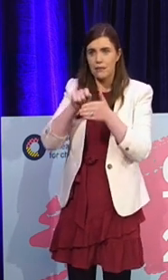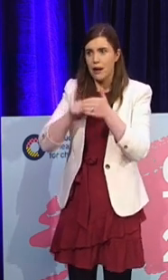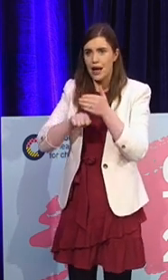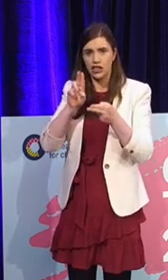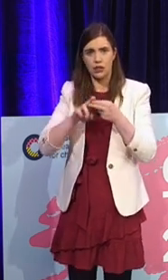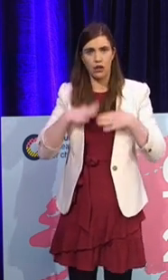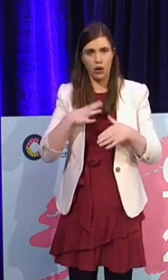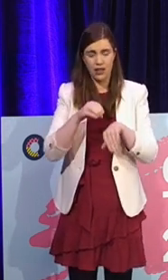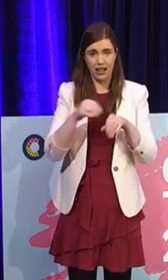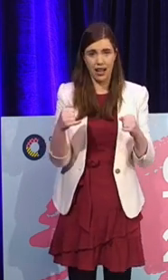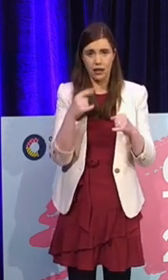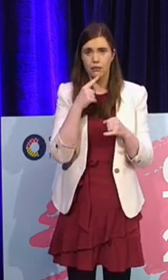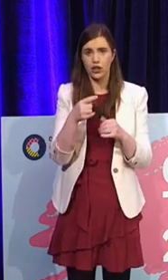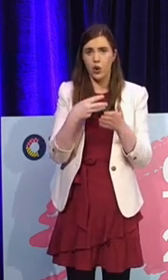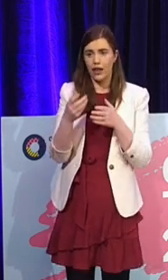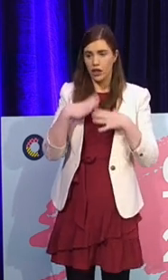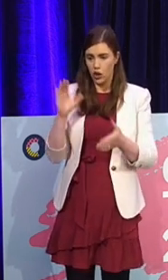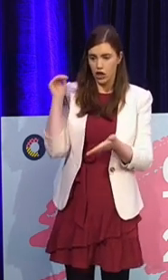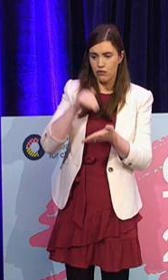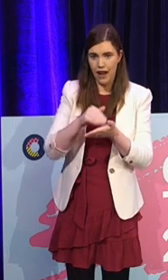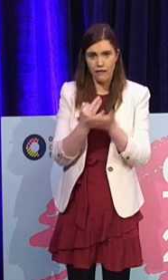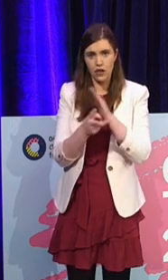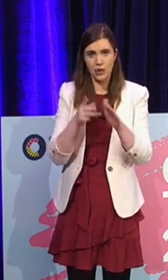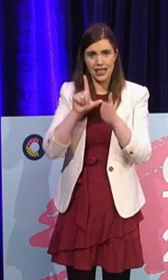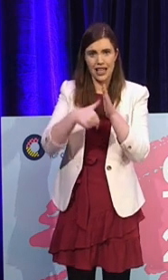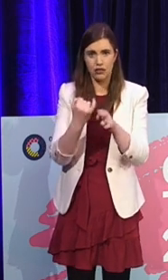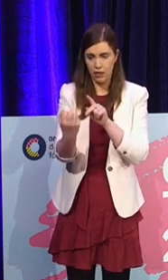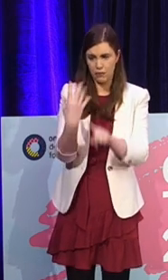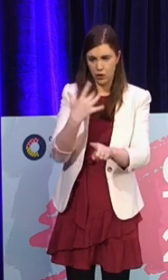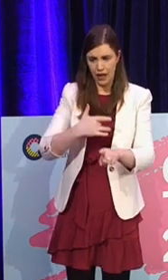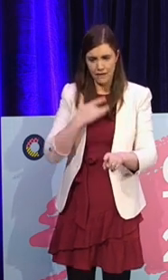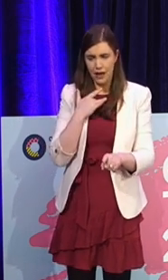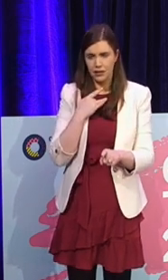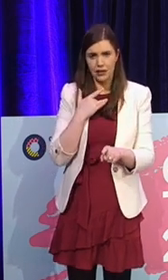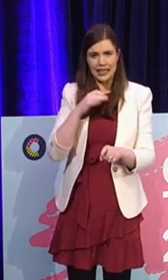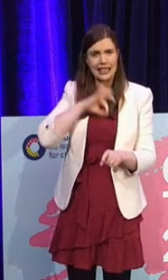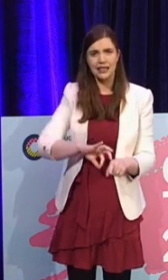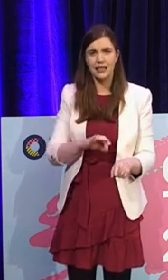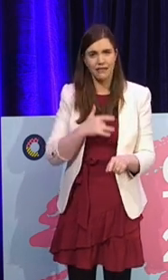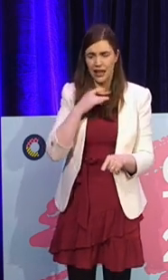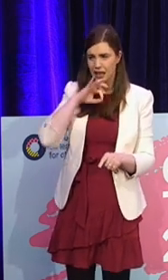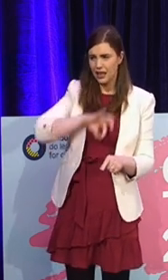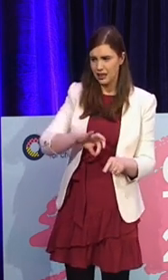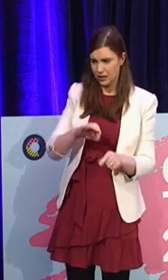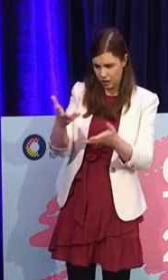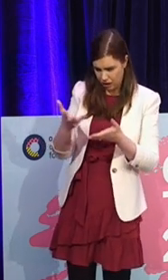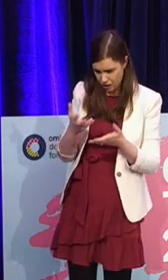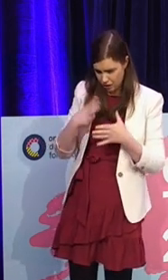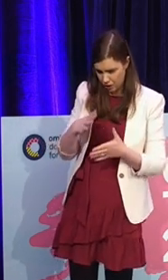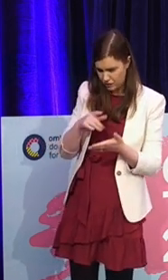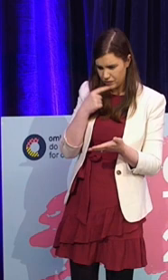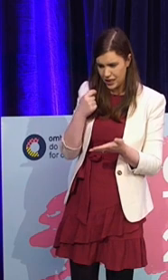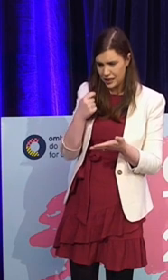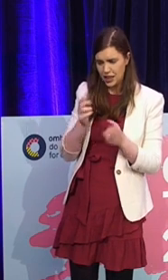too. Except when the clothes came in the mail a few weeks later, I felt really, really guilty about it. And I knew I shouldn't